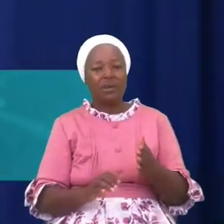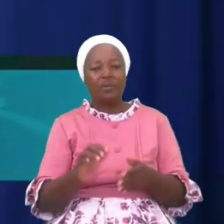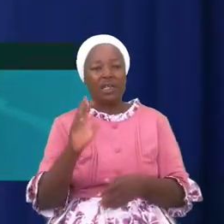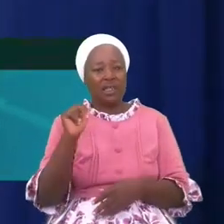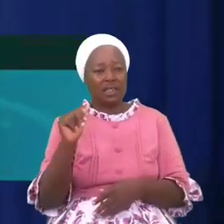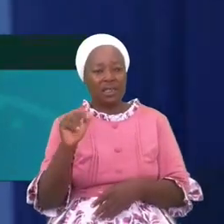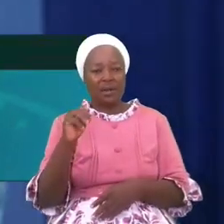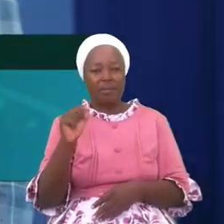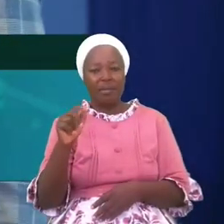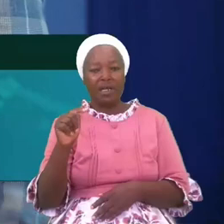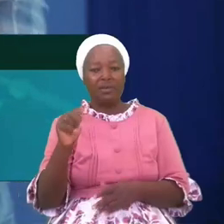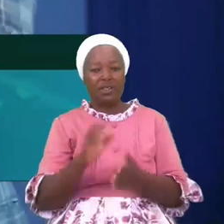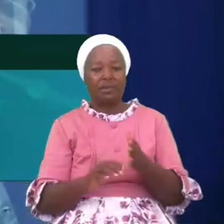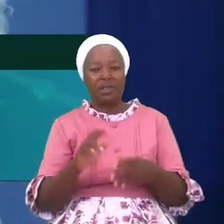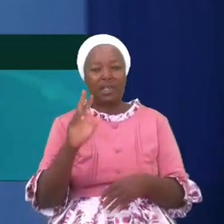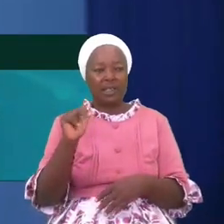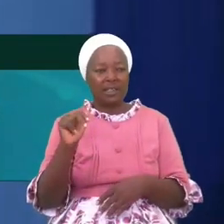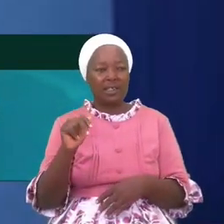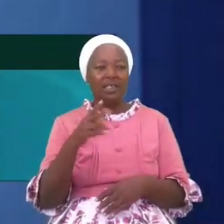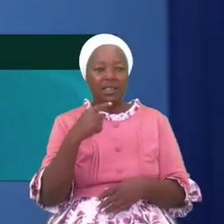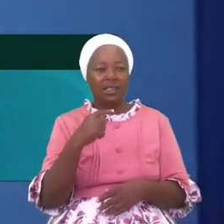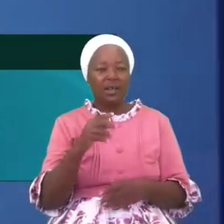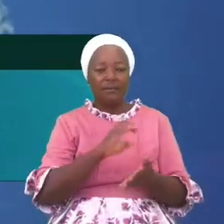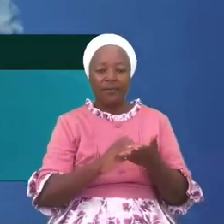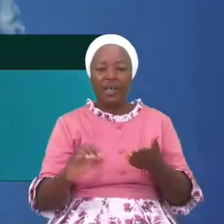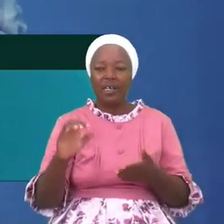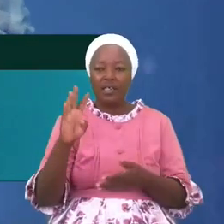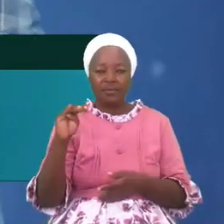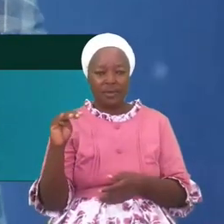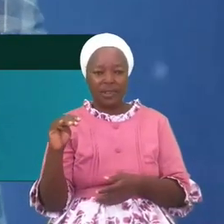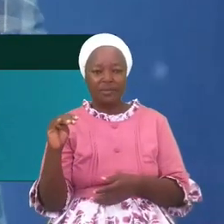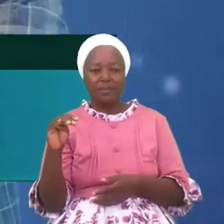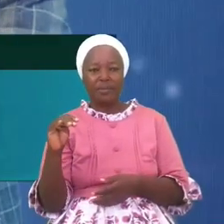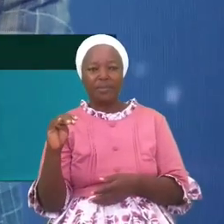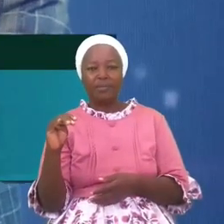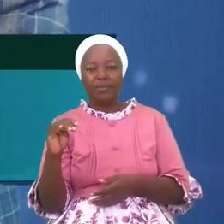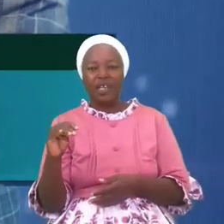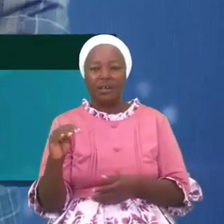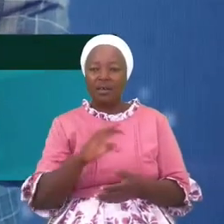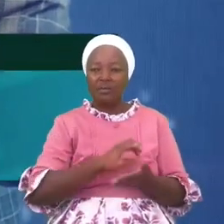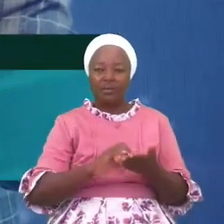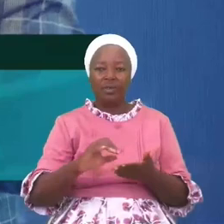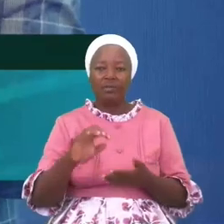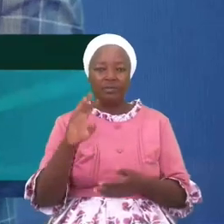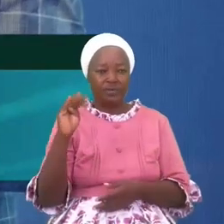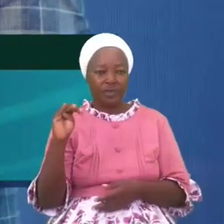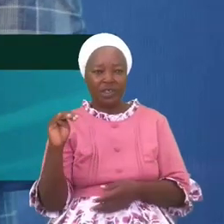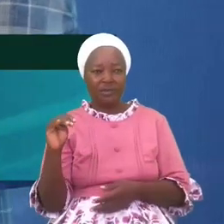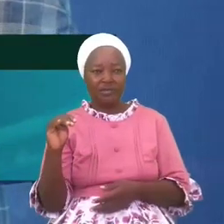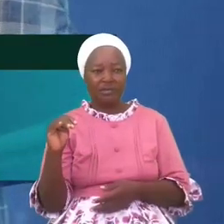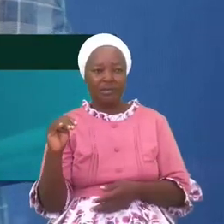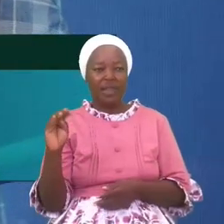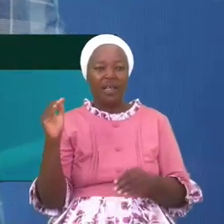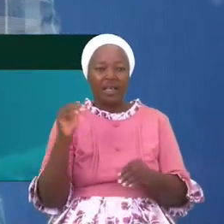Matthew chapter 13, reading from verse 14, in them is fulfilled the prophecy